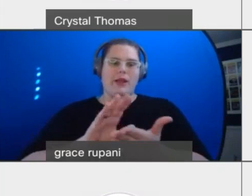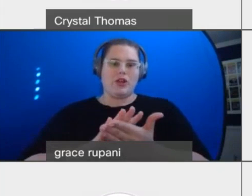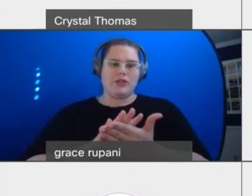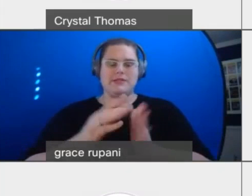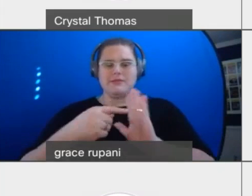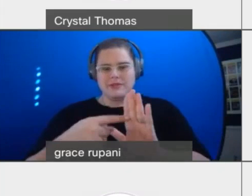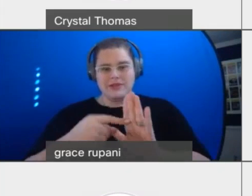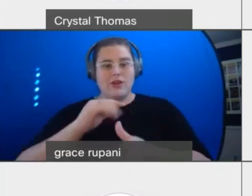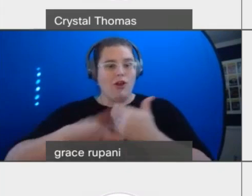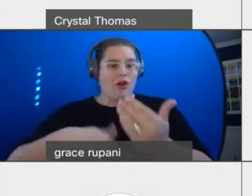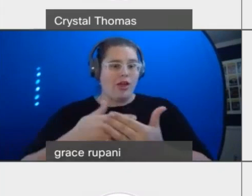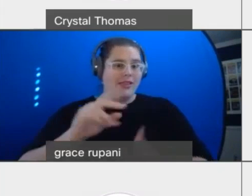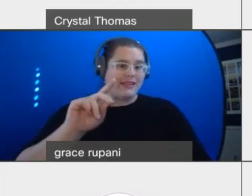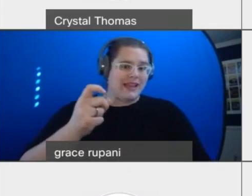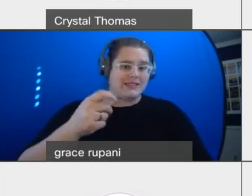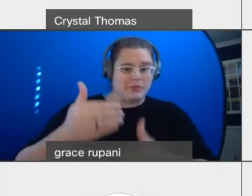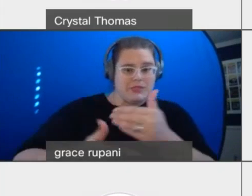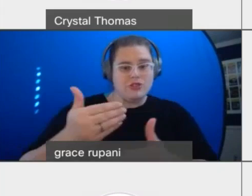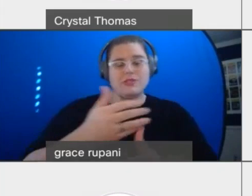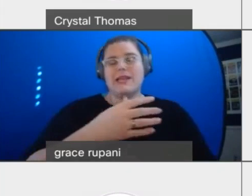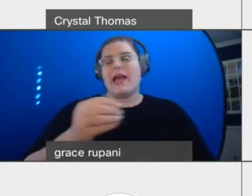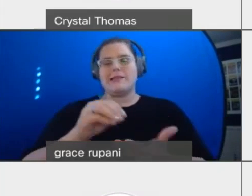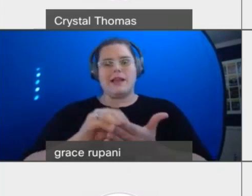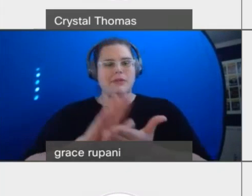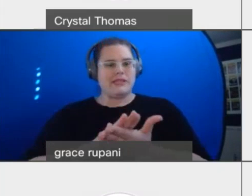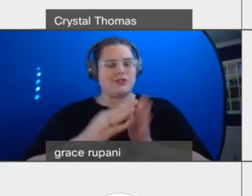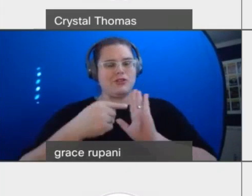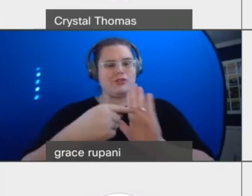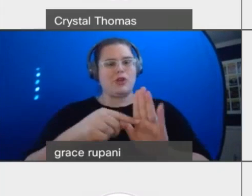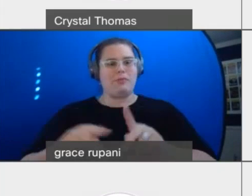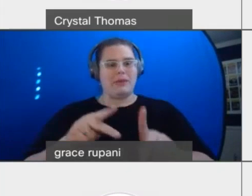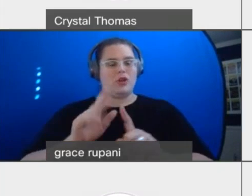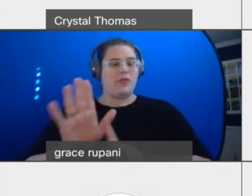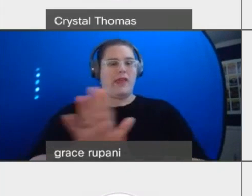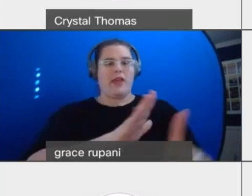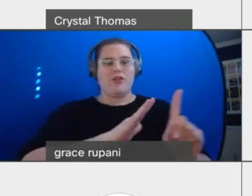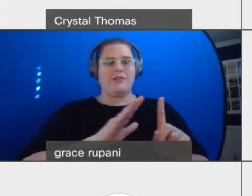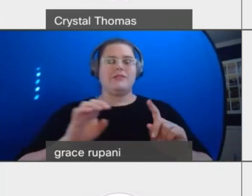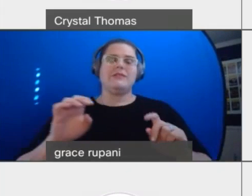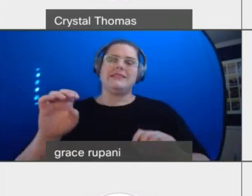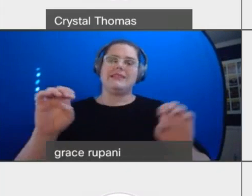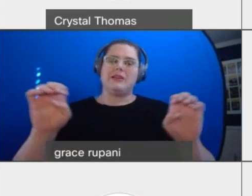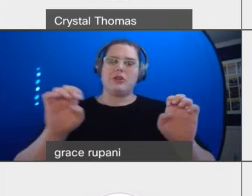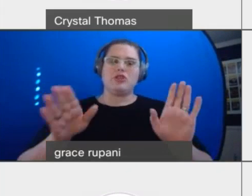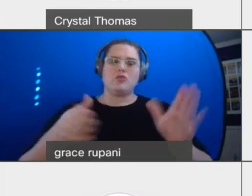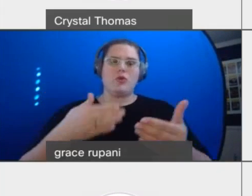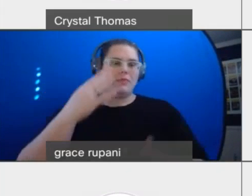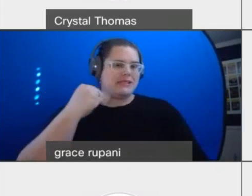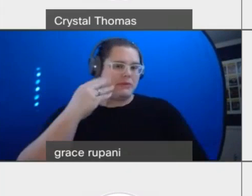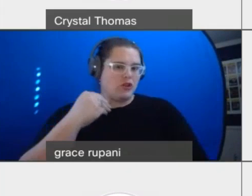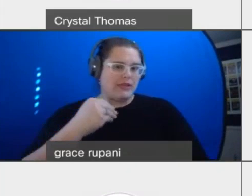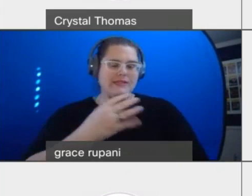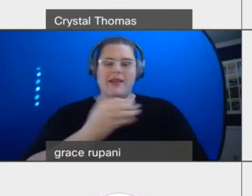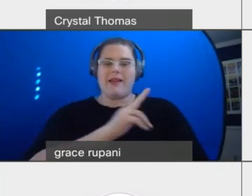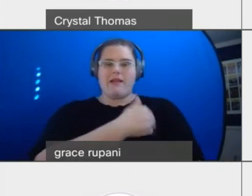diagnostic procedures, and documentation of people's experience in ER and while they're hospitalized. So essentially, if one of the people